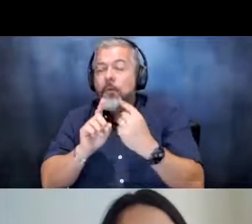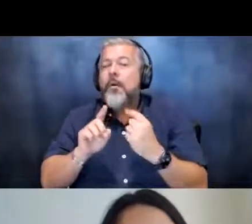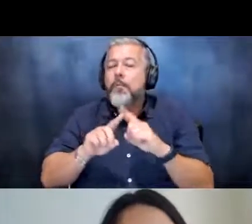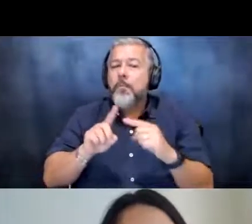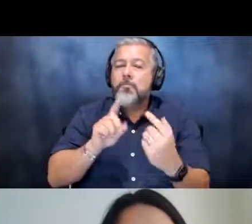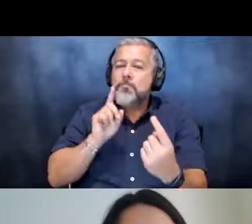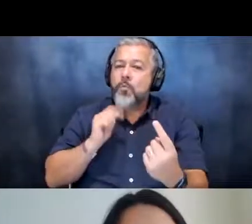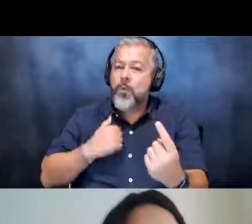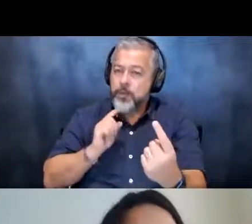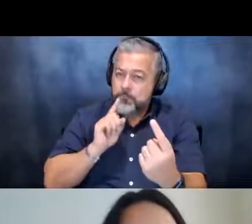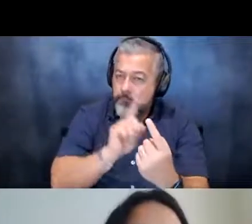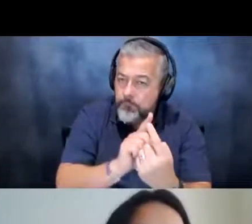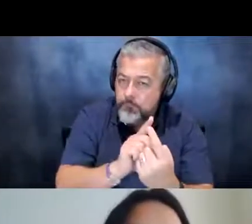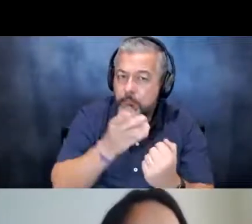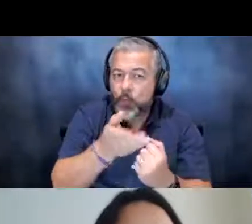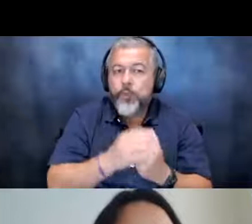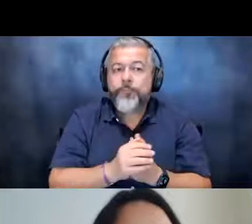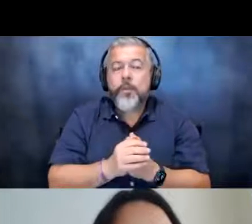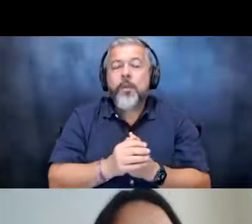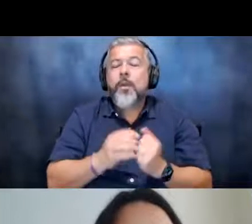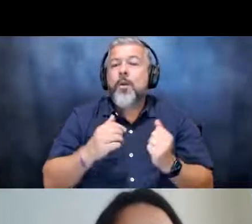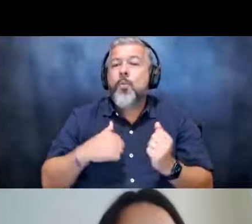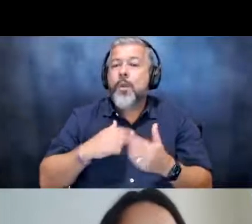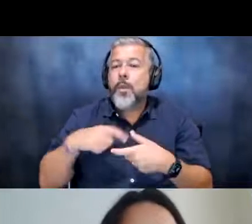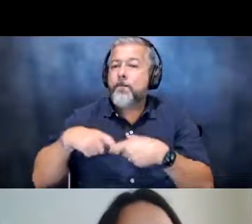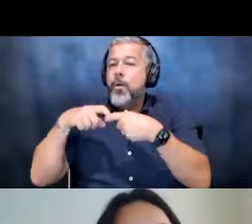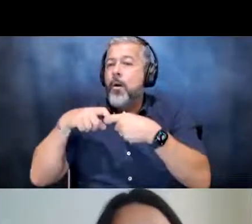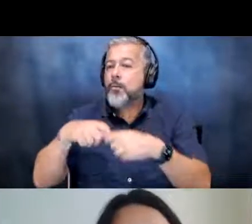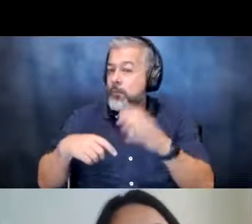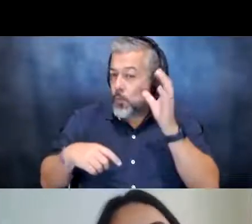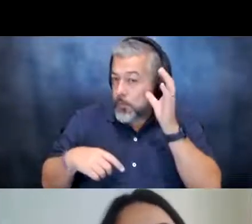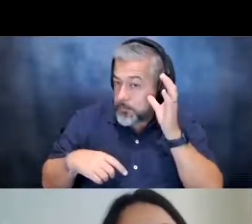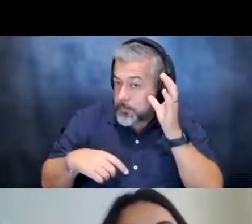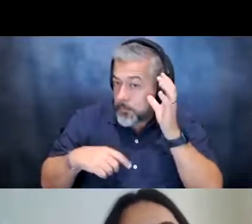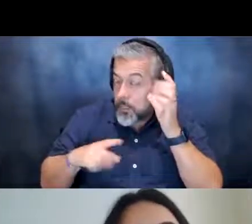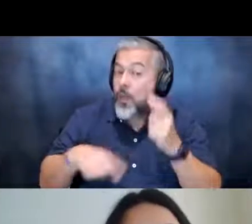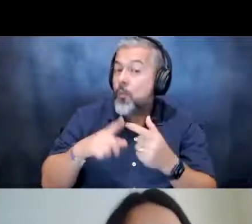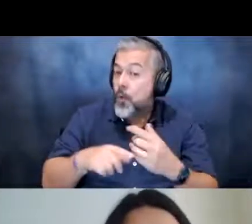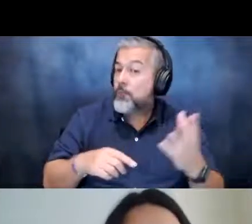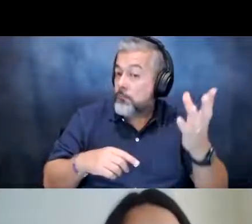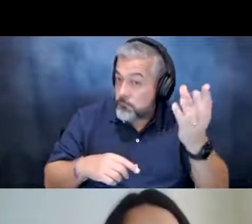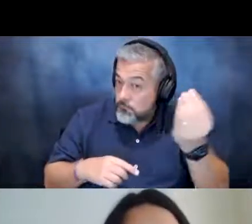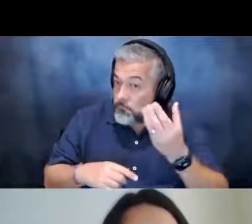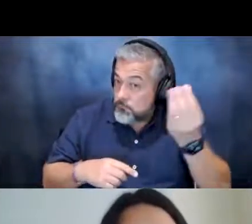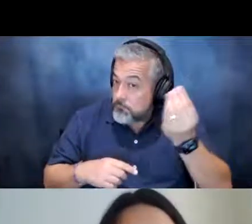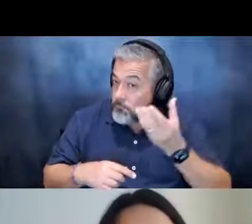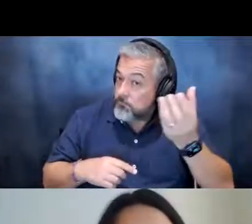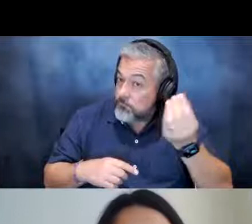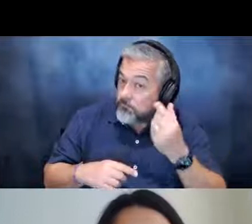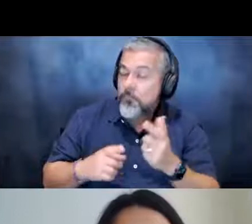effectively, is that we're just pausing to listen. And once we listen, we can continue to react and respond.